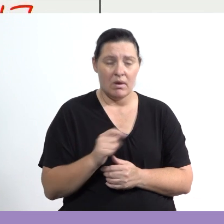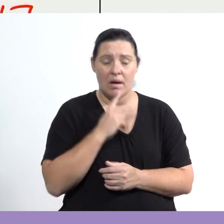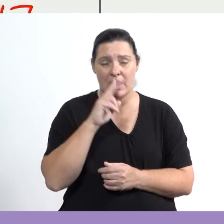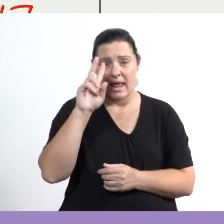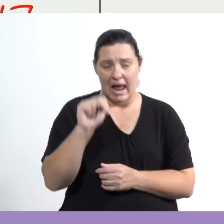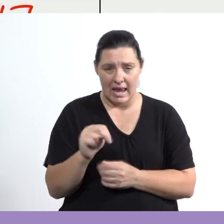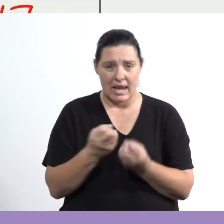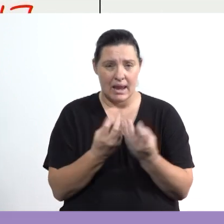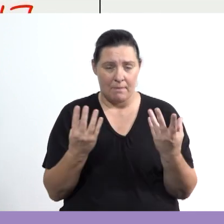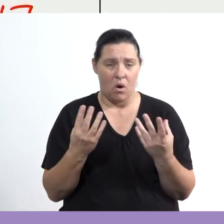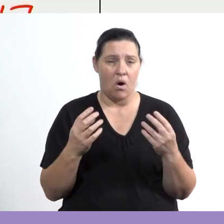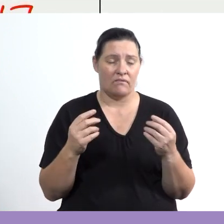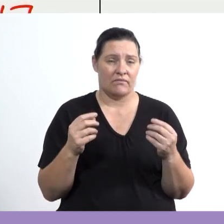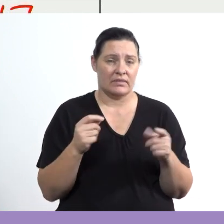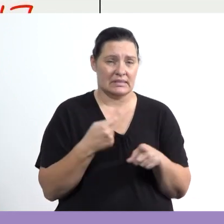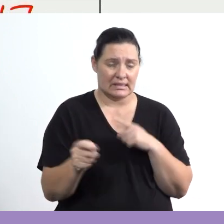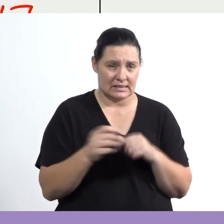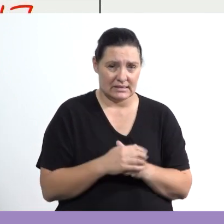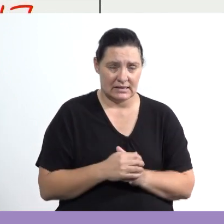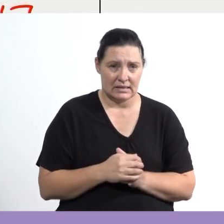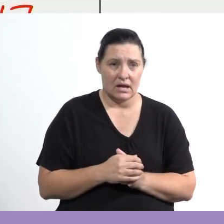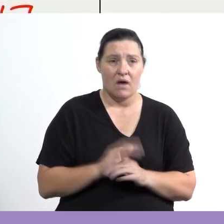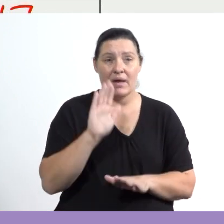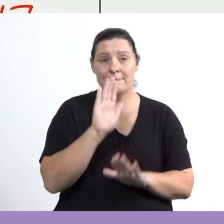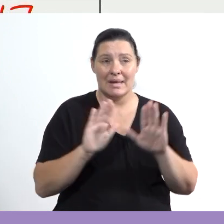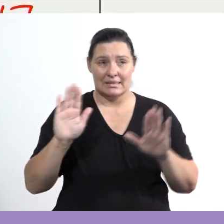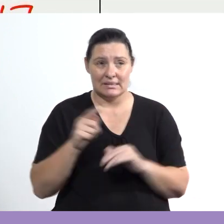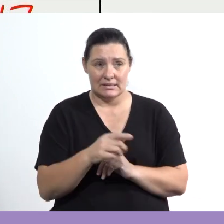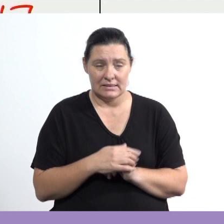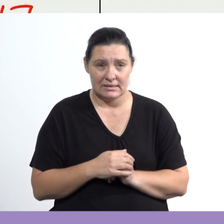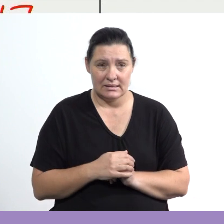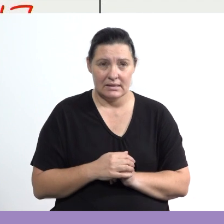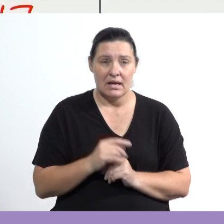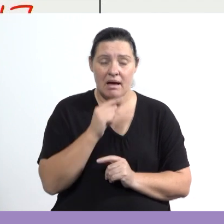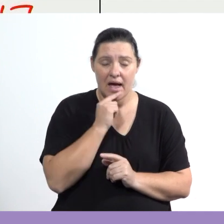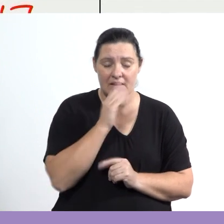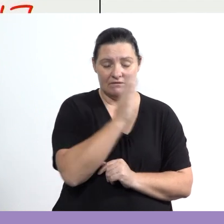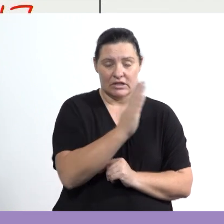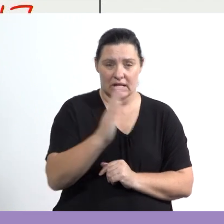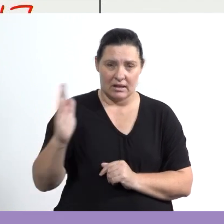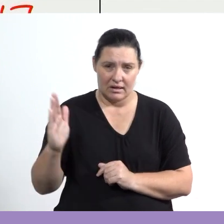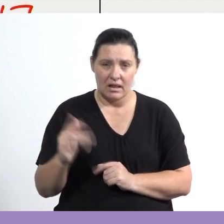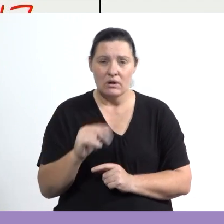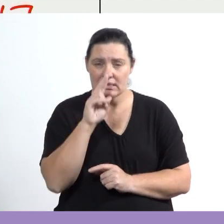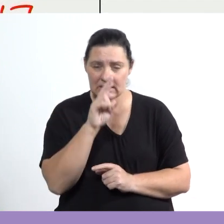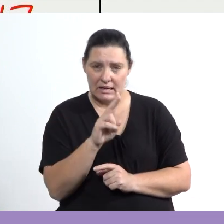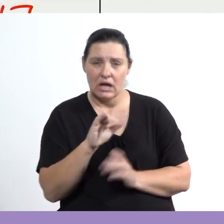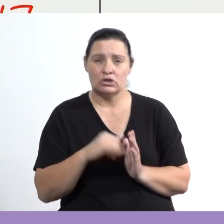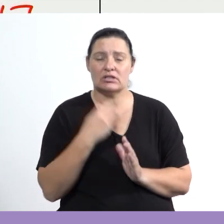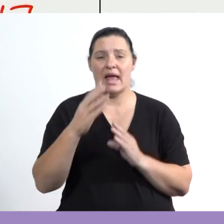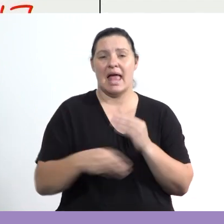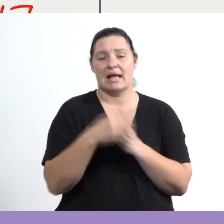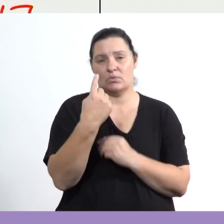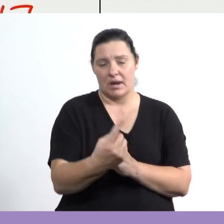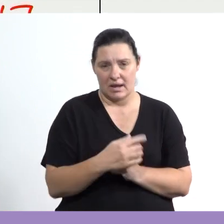that is going to have n number of sticks. When it comes to the pattern and the vertical sticks, we can see that we're